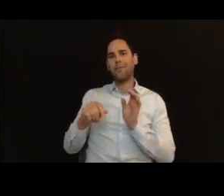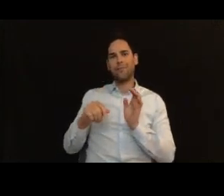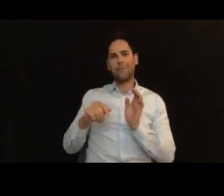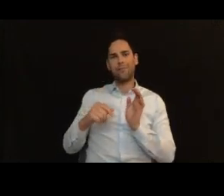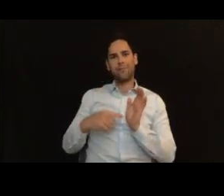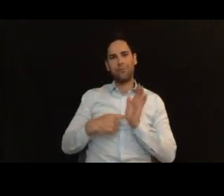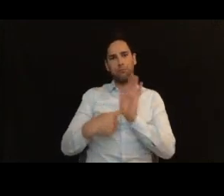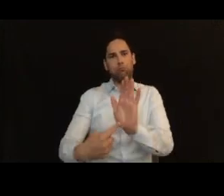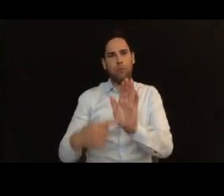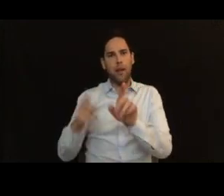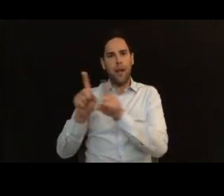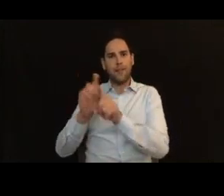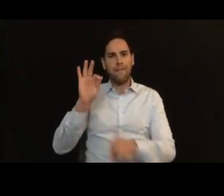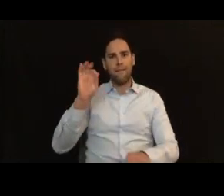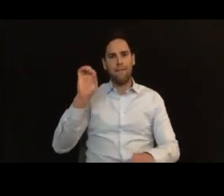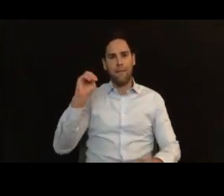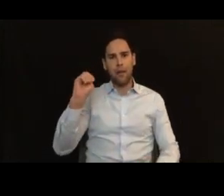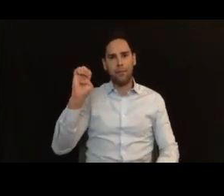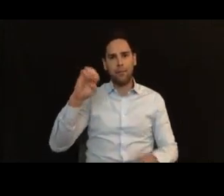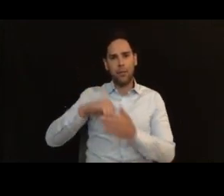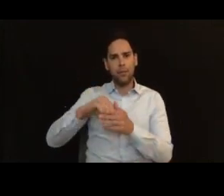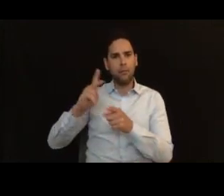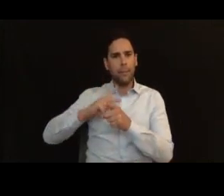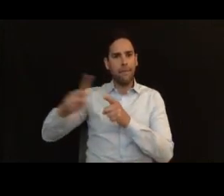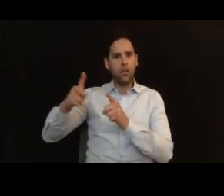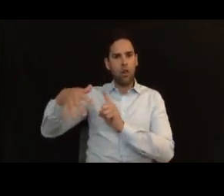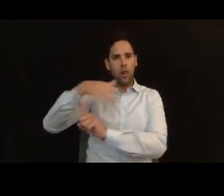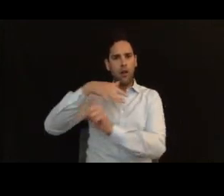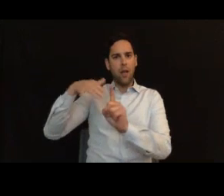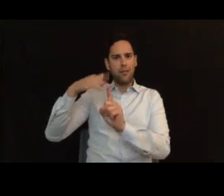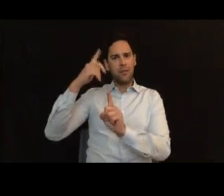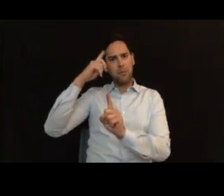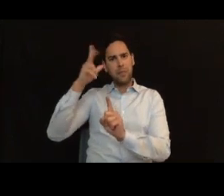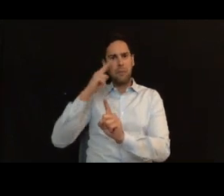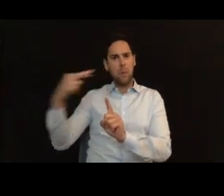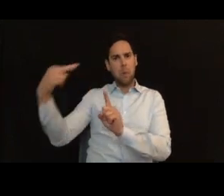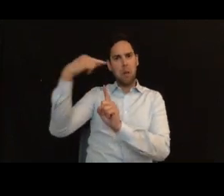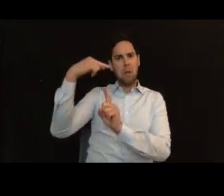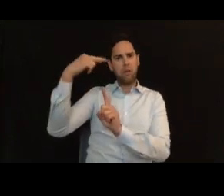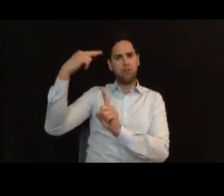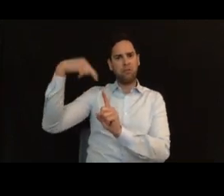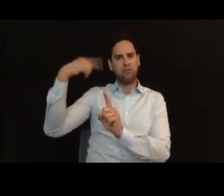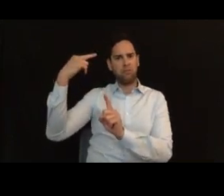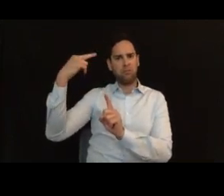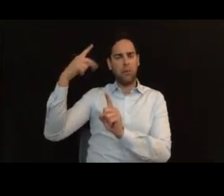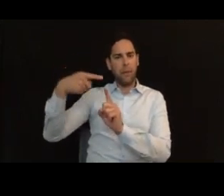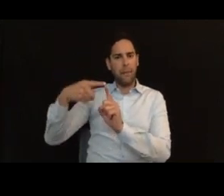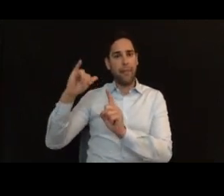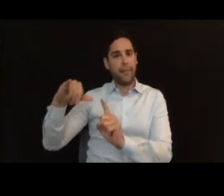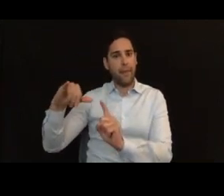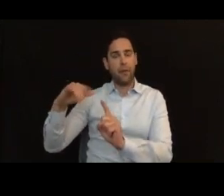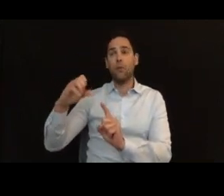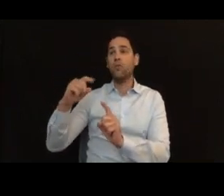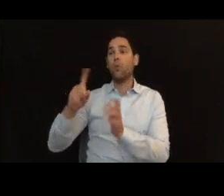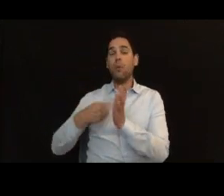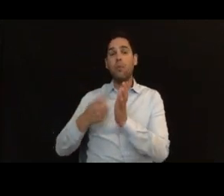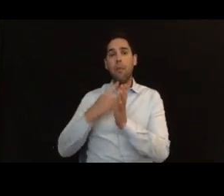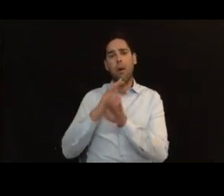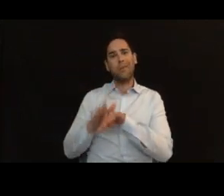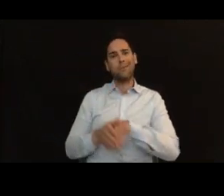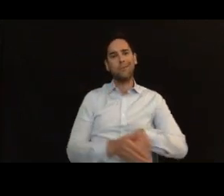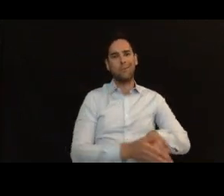implications about professionalism or appropriateness. So there's certain ways that I might compartmentalize, but then there's other ways that I